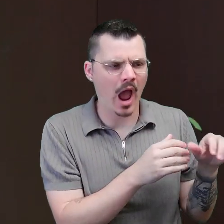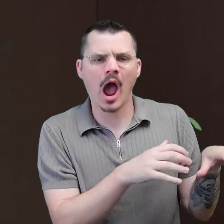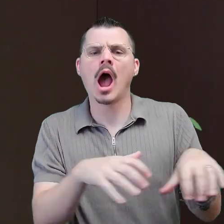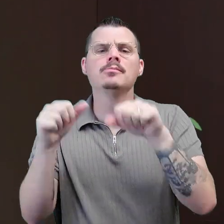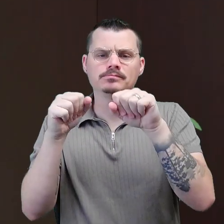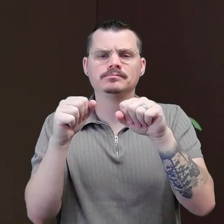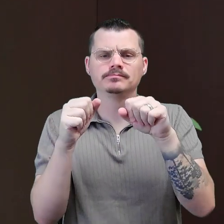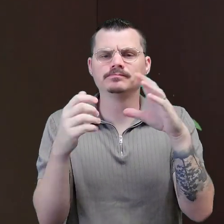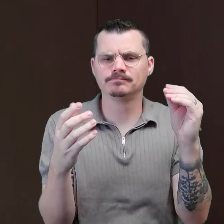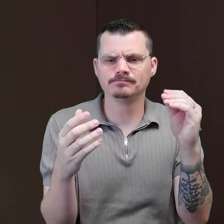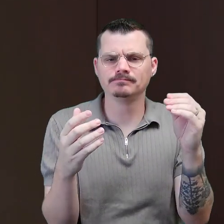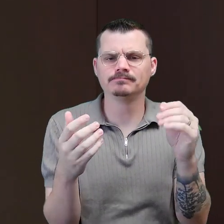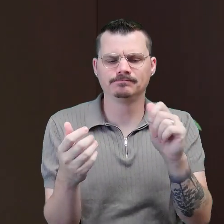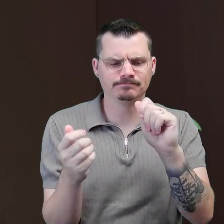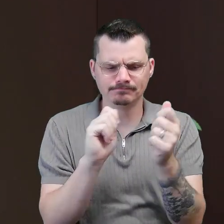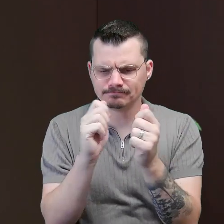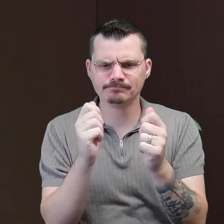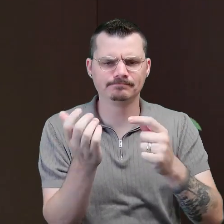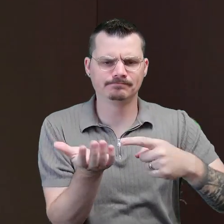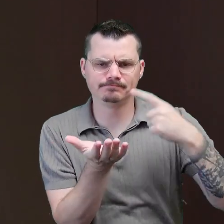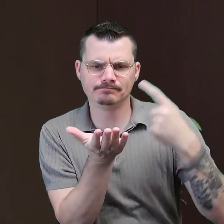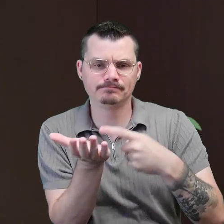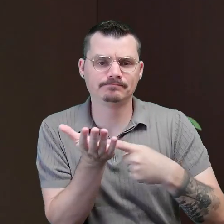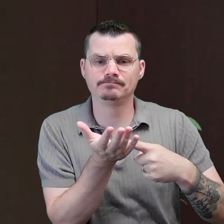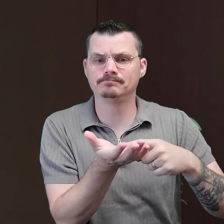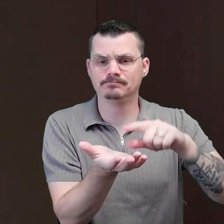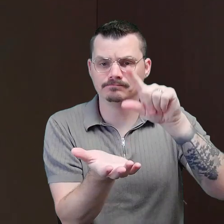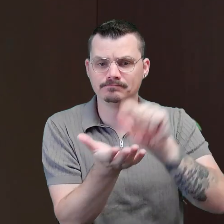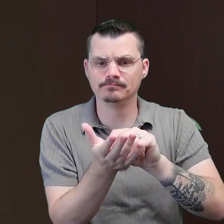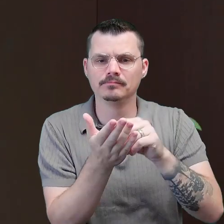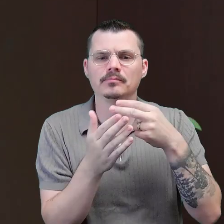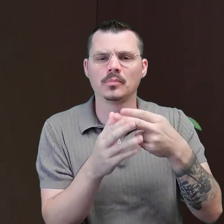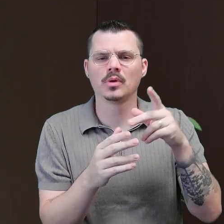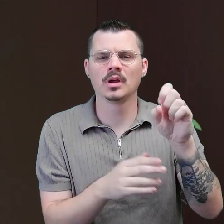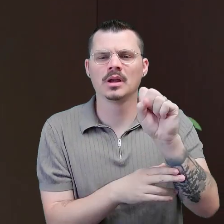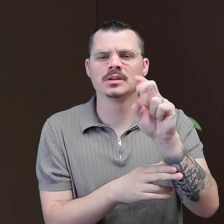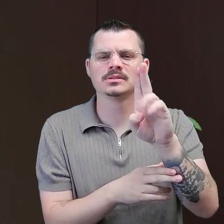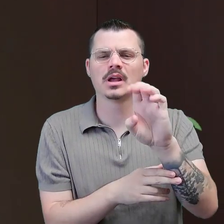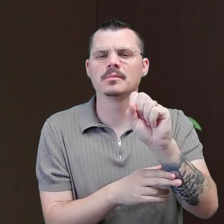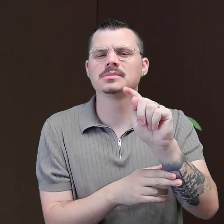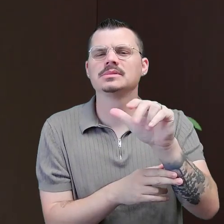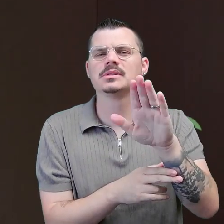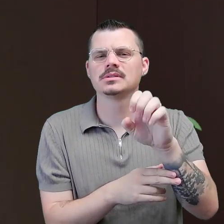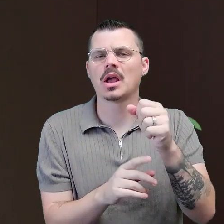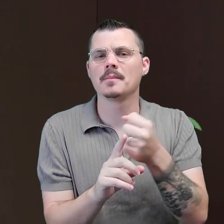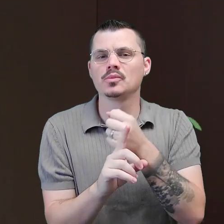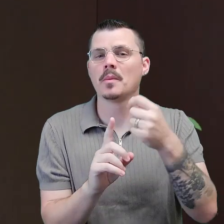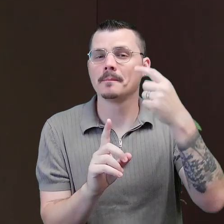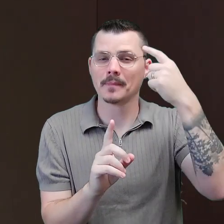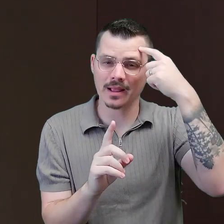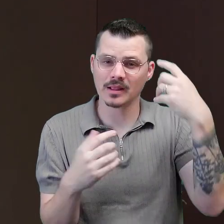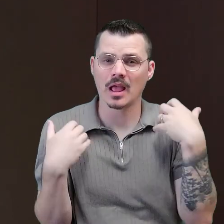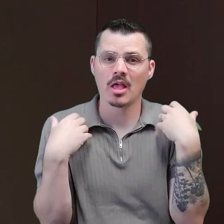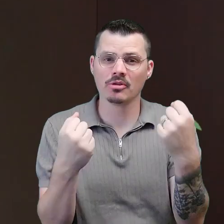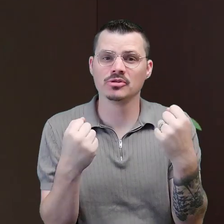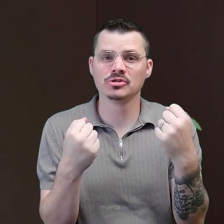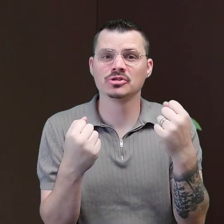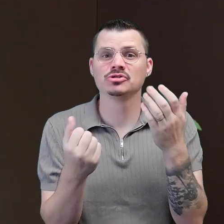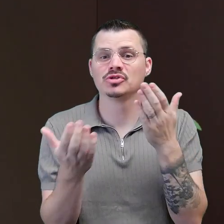adapted and extensively discussed, published by the Substance Abuse Mental Health